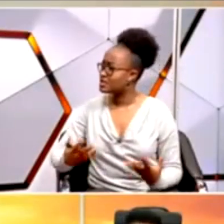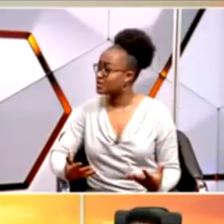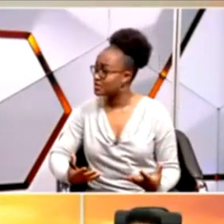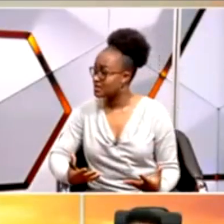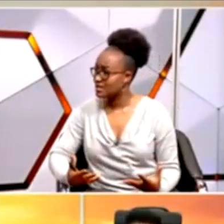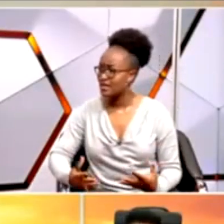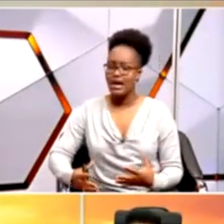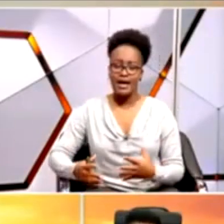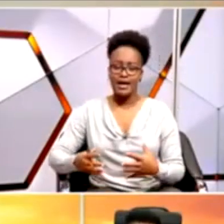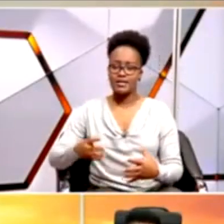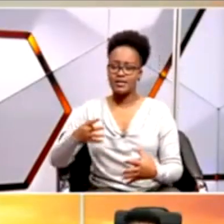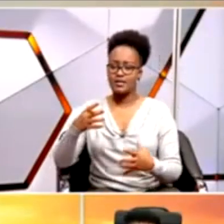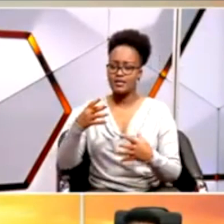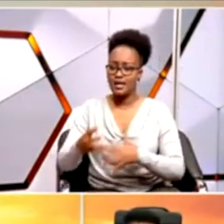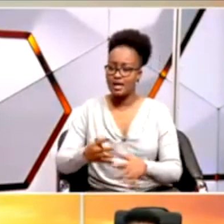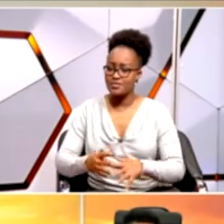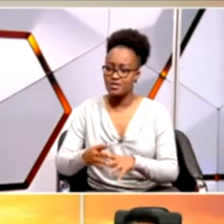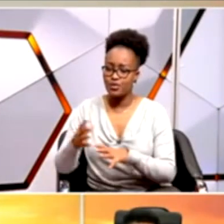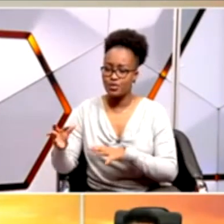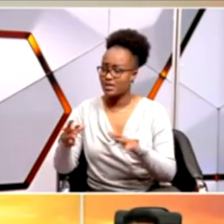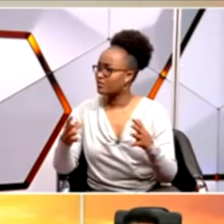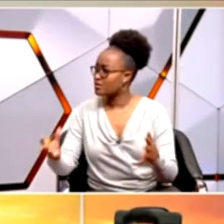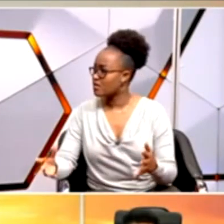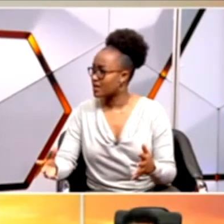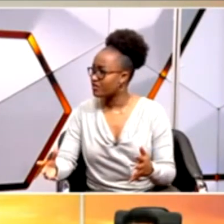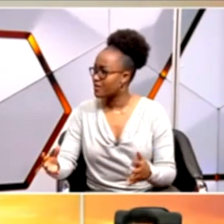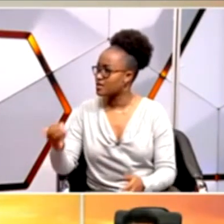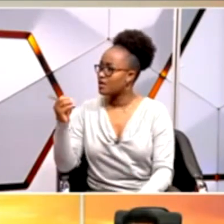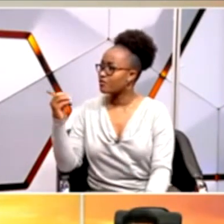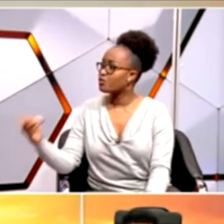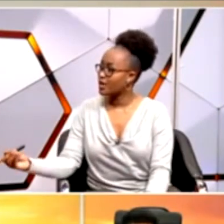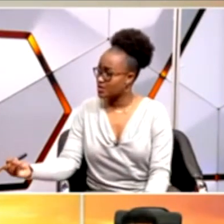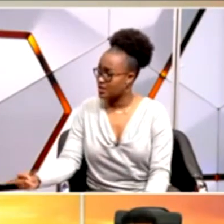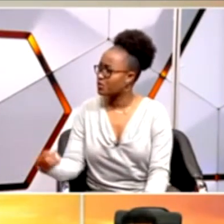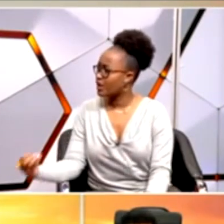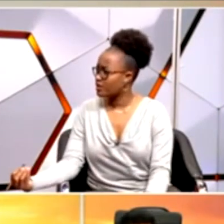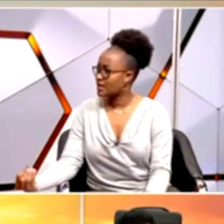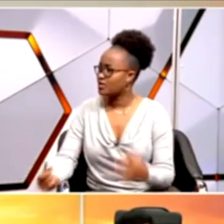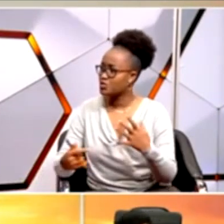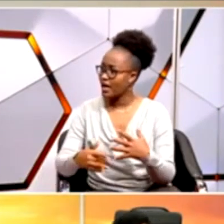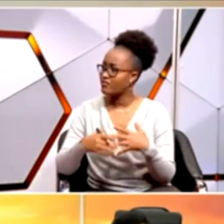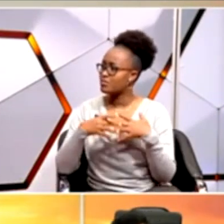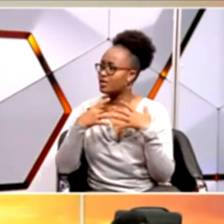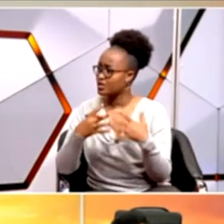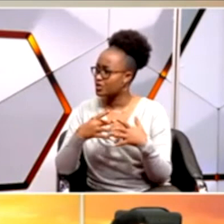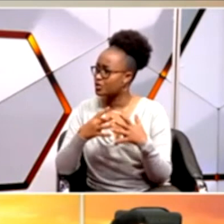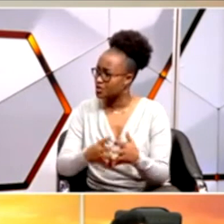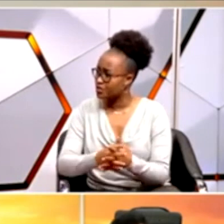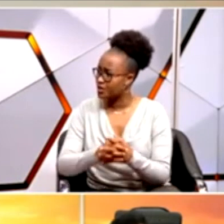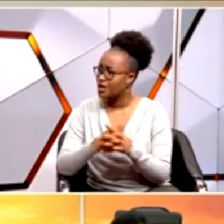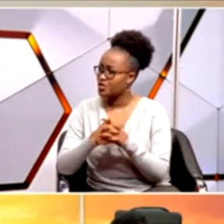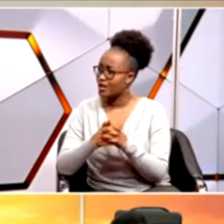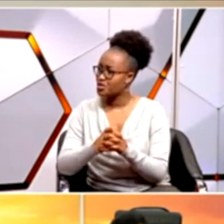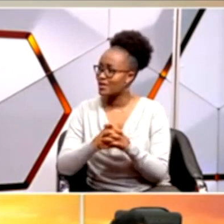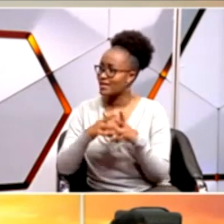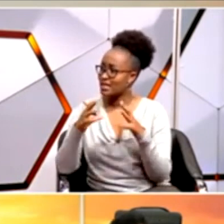in the political season, and that comes in both levels of the government. From where you sit, from where you stand, do we have the political